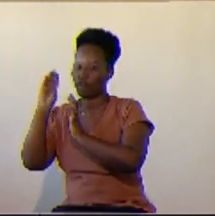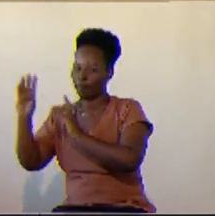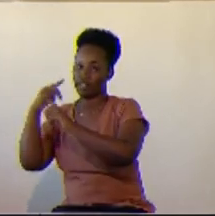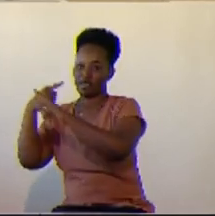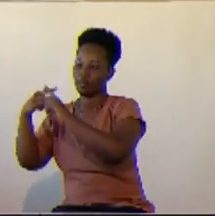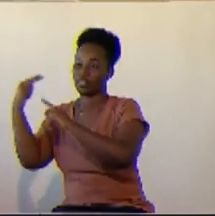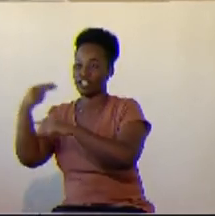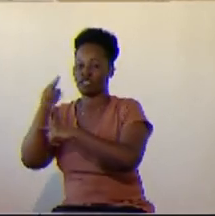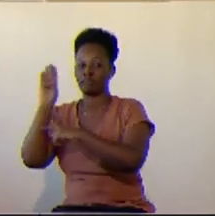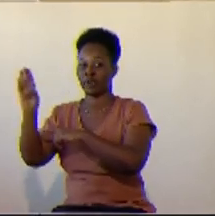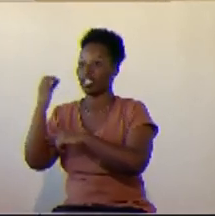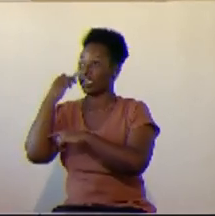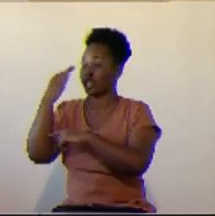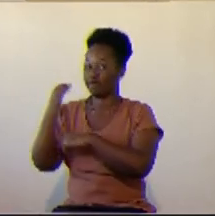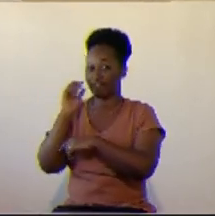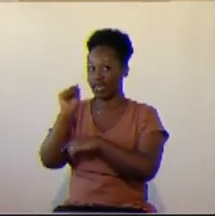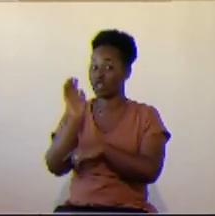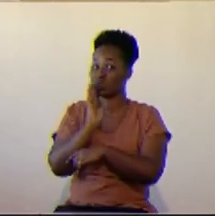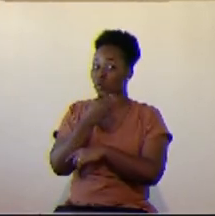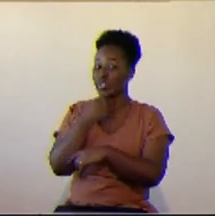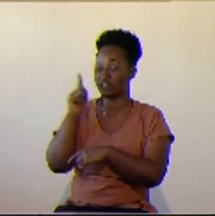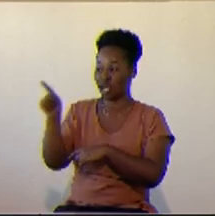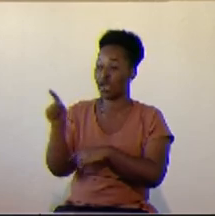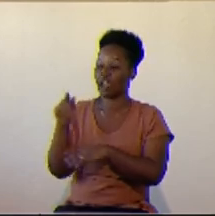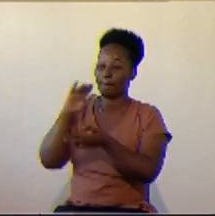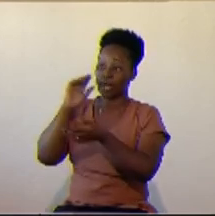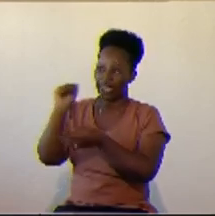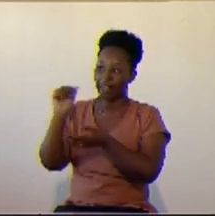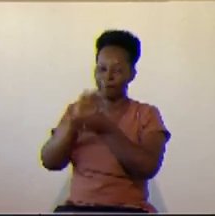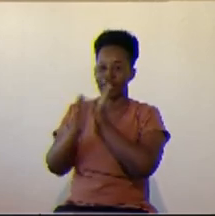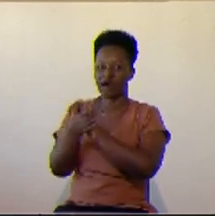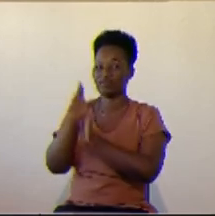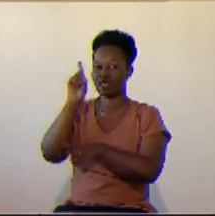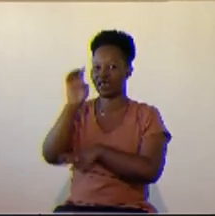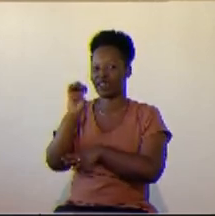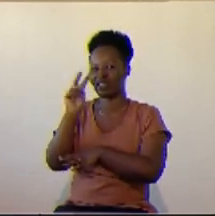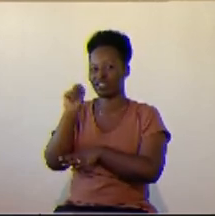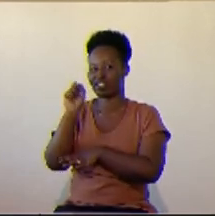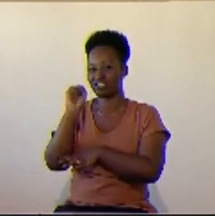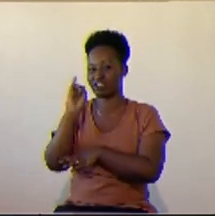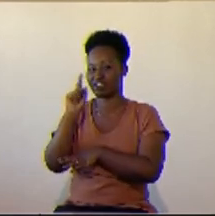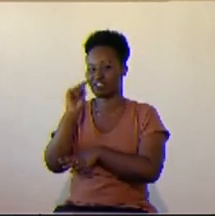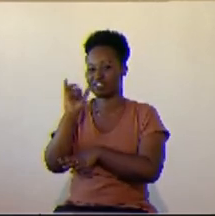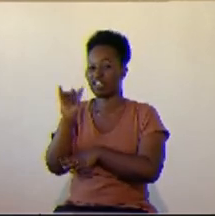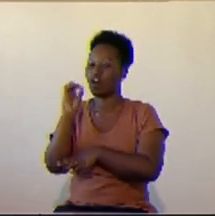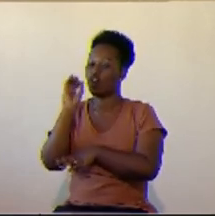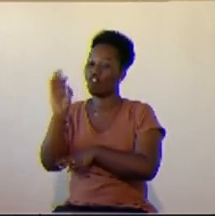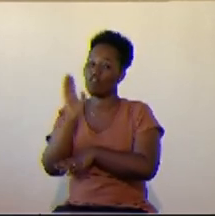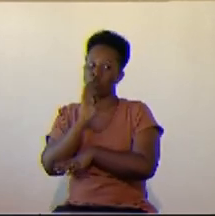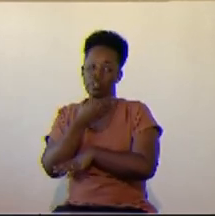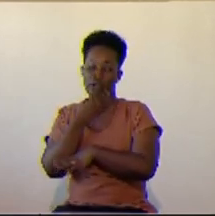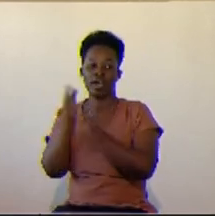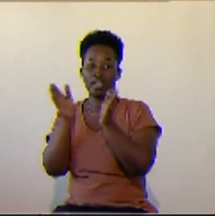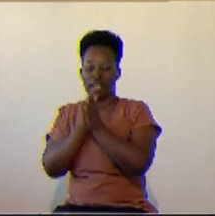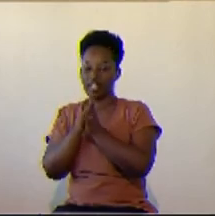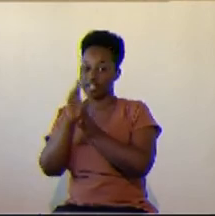if A is water, it means this now becomes density of what? Of water. And relative density, remember, is density of substance